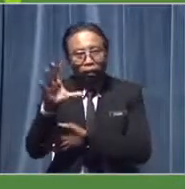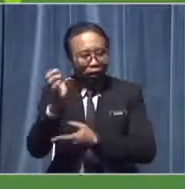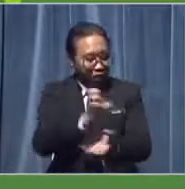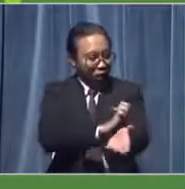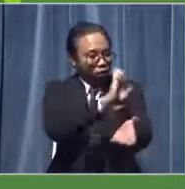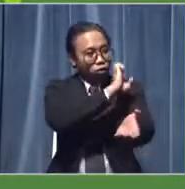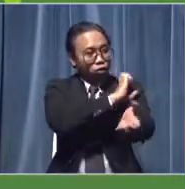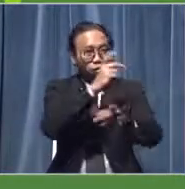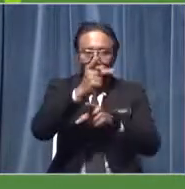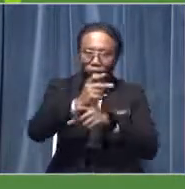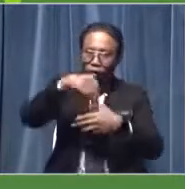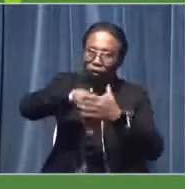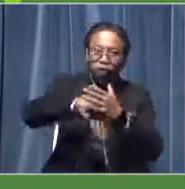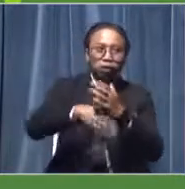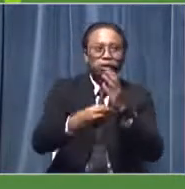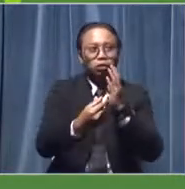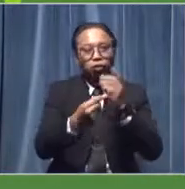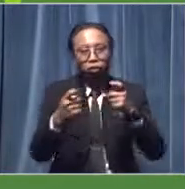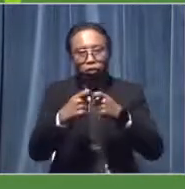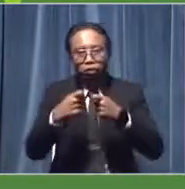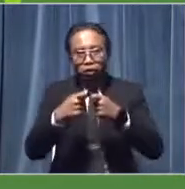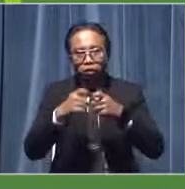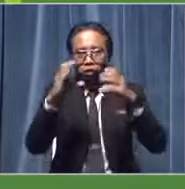stored in a charged capacitor.